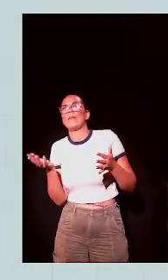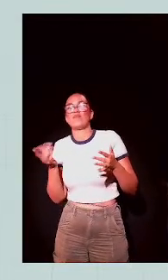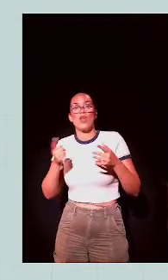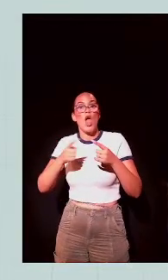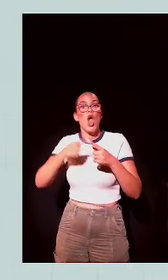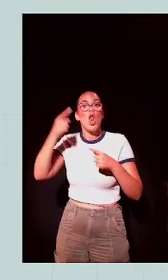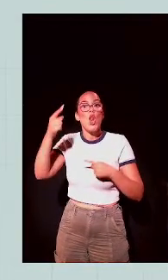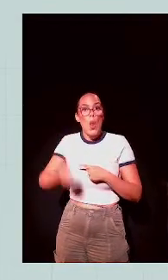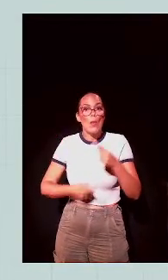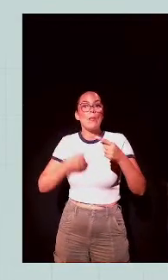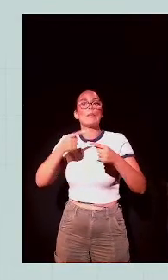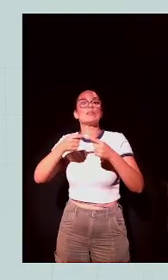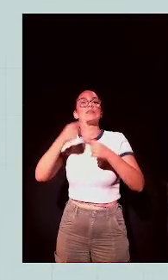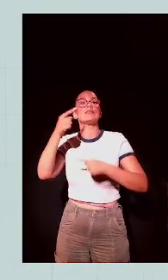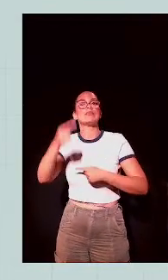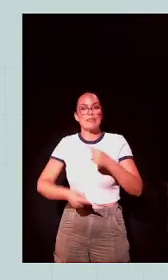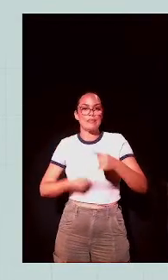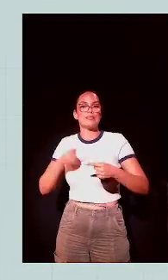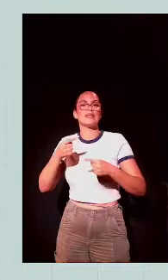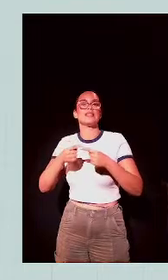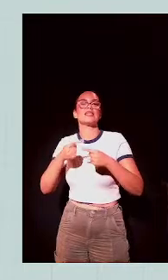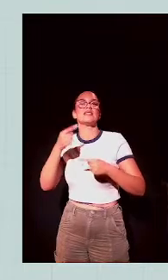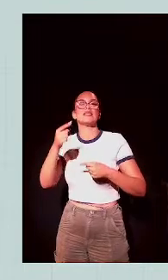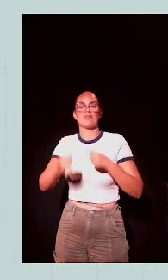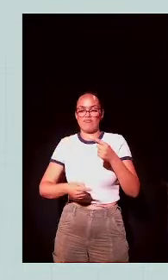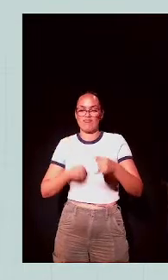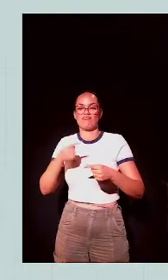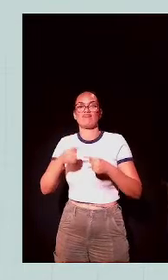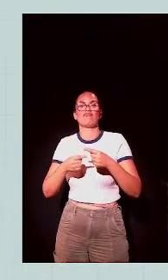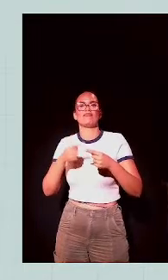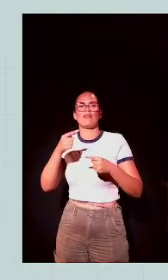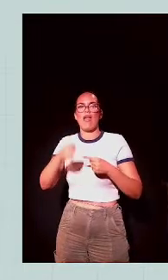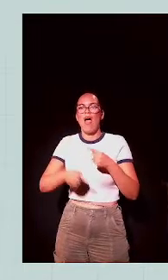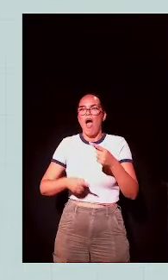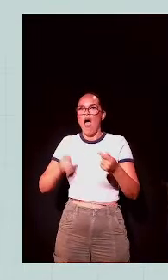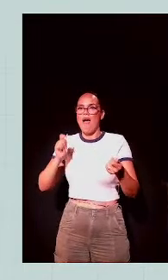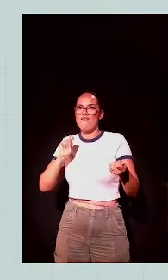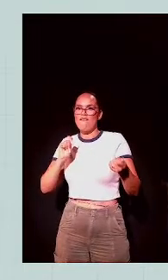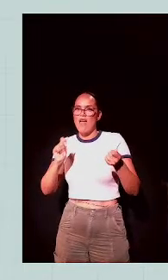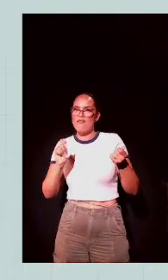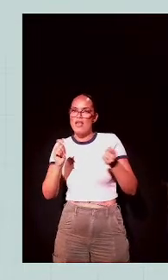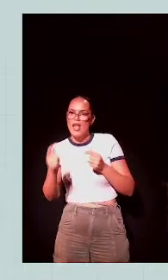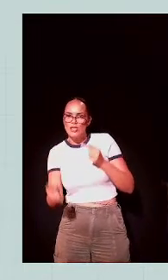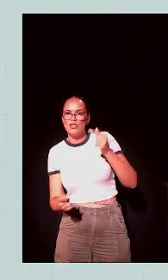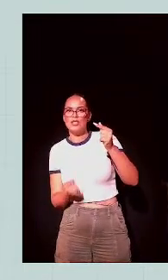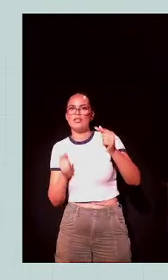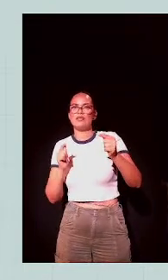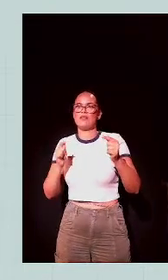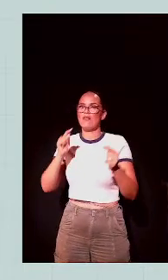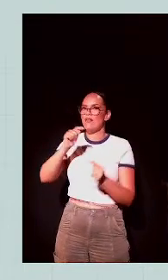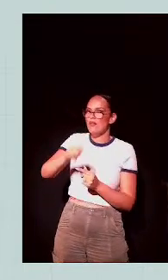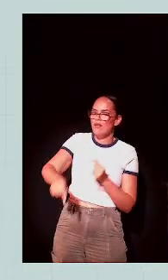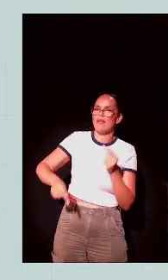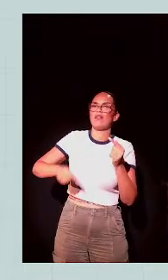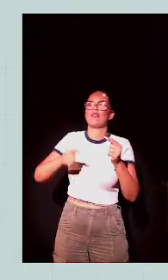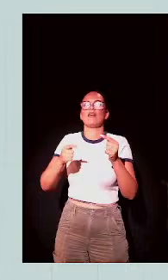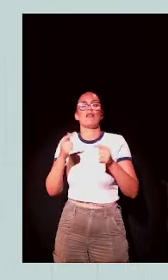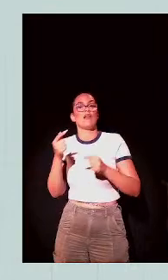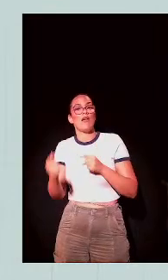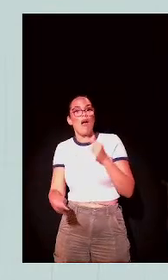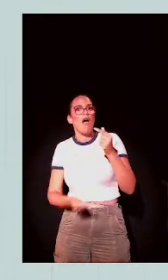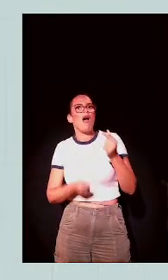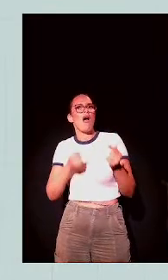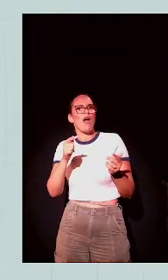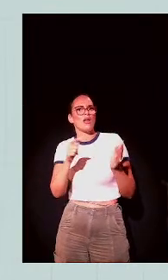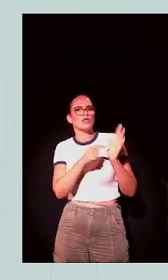loops with slight variations almost indefinitely, and it actively displays change